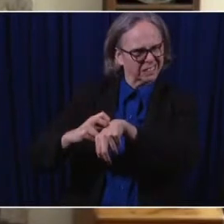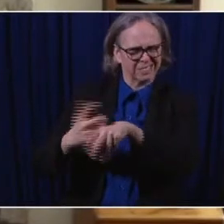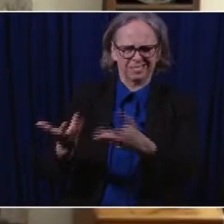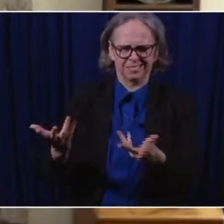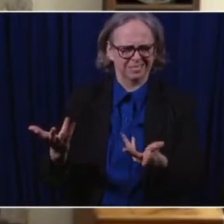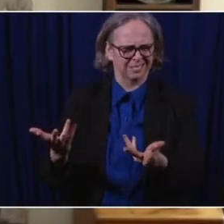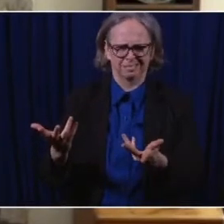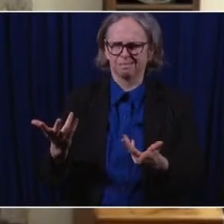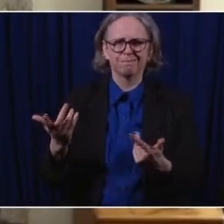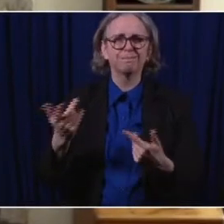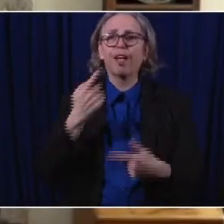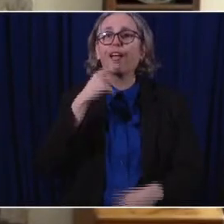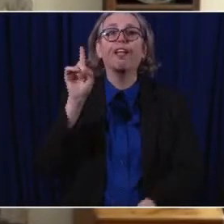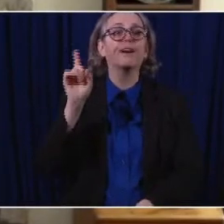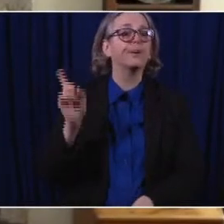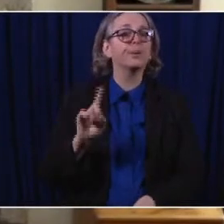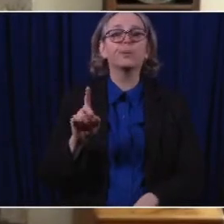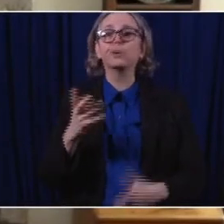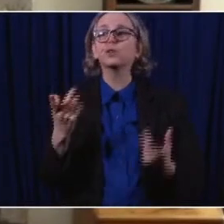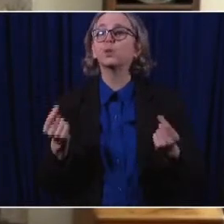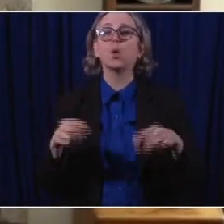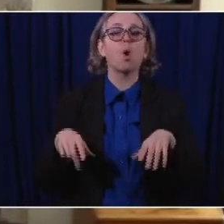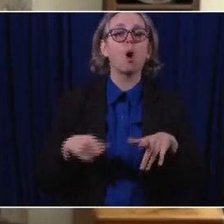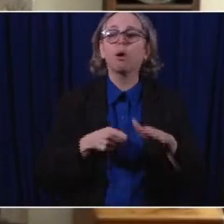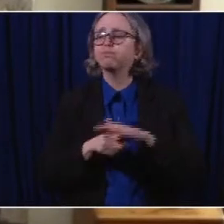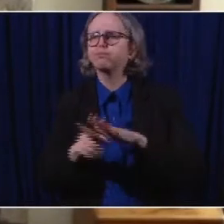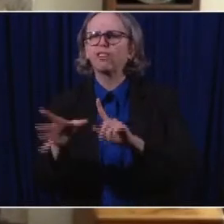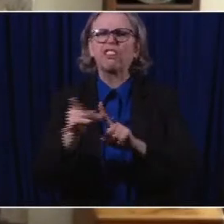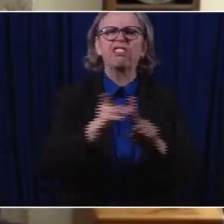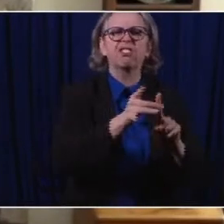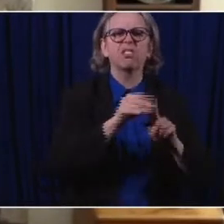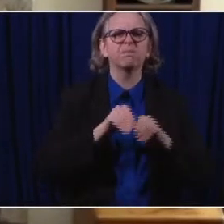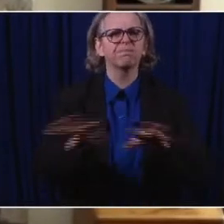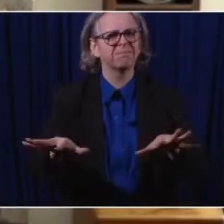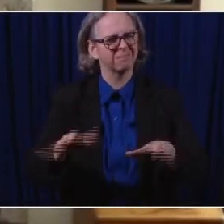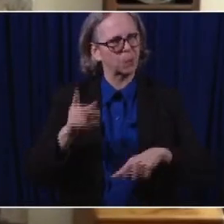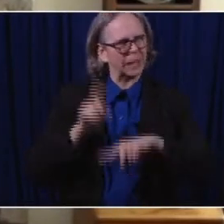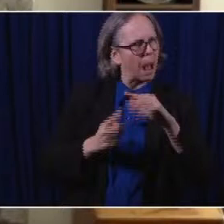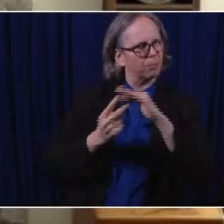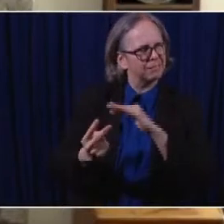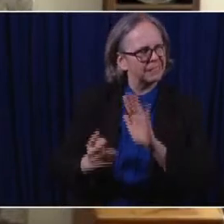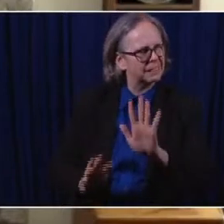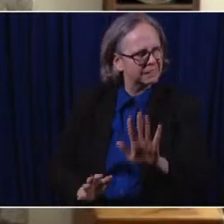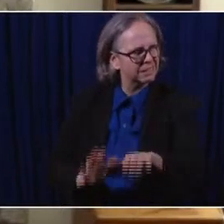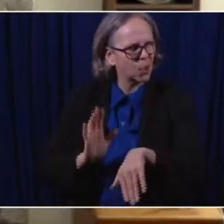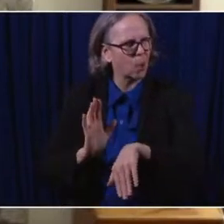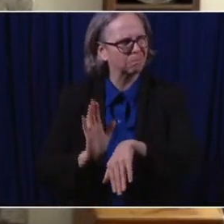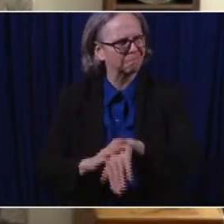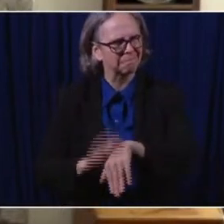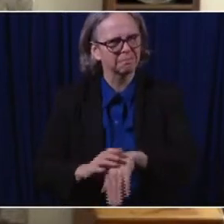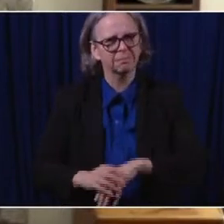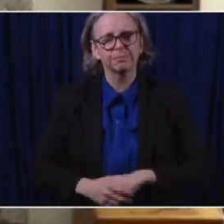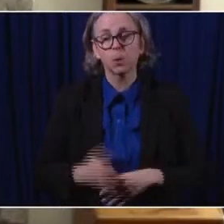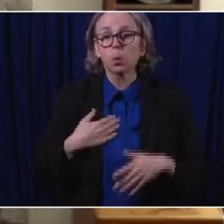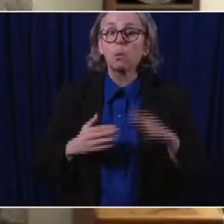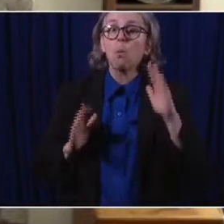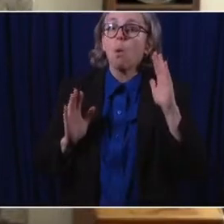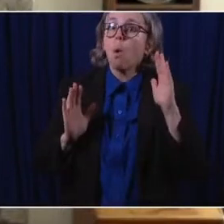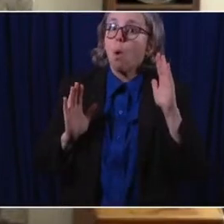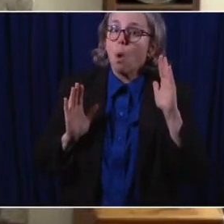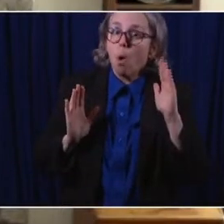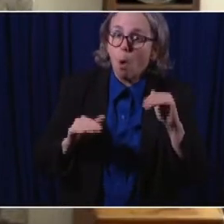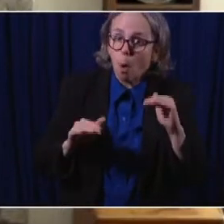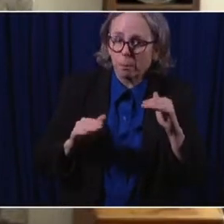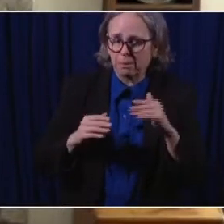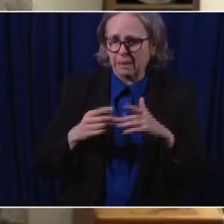just has a mind of its own, and we don't know what it's going to do next. But anyway, for today, certainly very, very